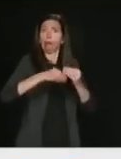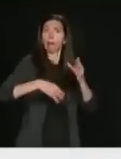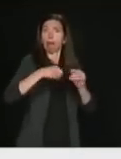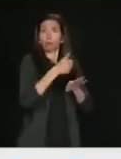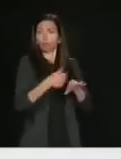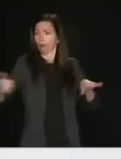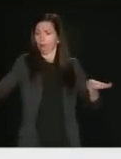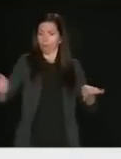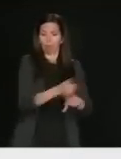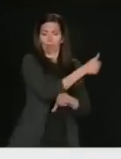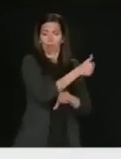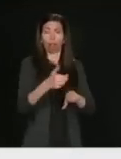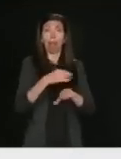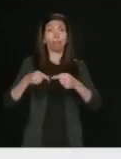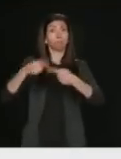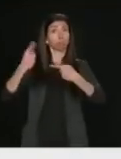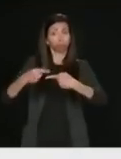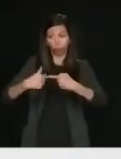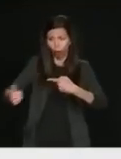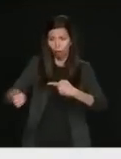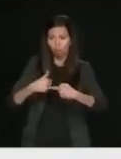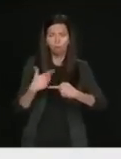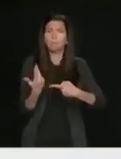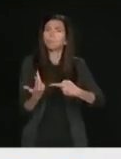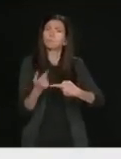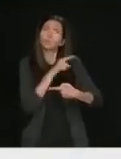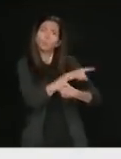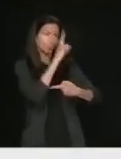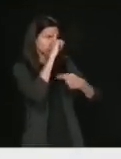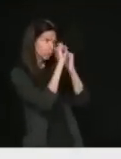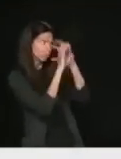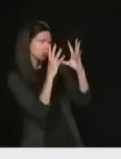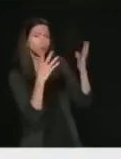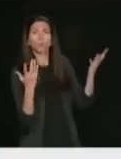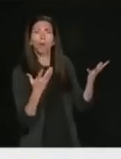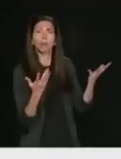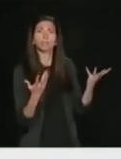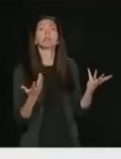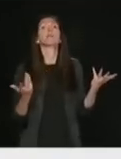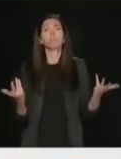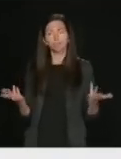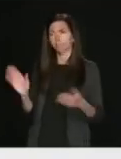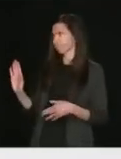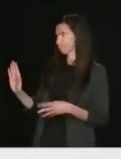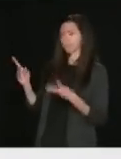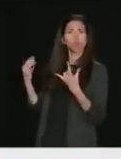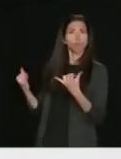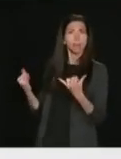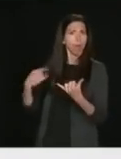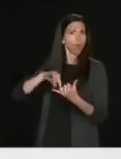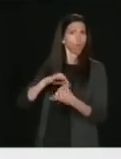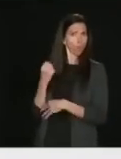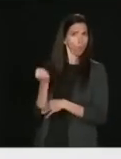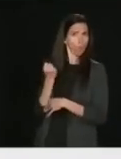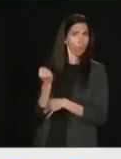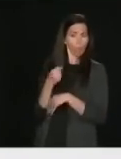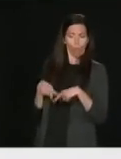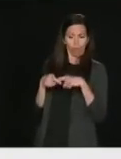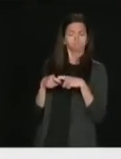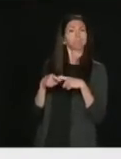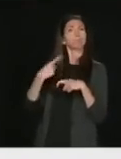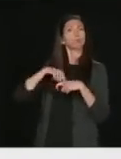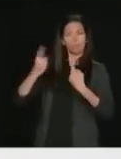are ongoing questions. We've given ourselves another month before we have to have the right answers to those questions